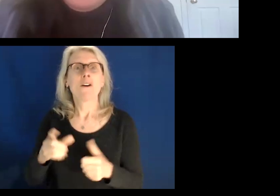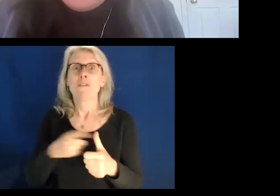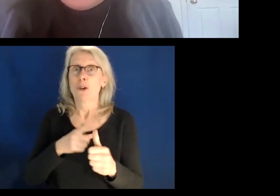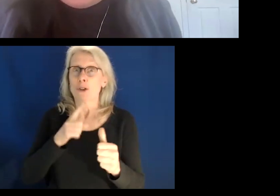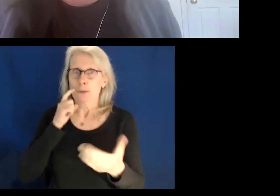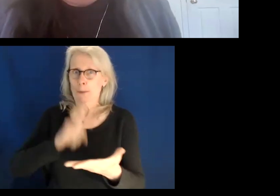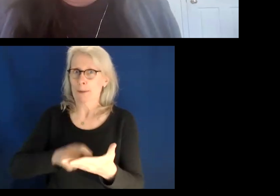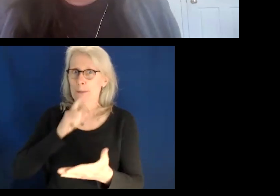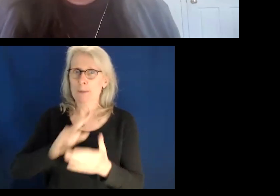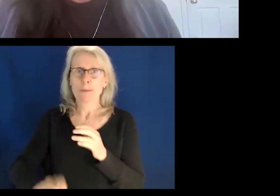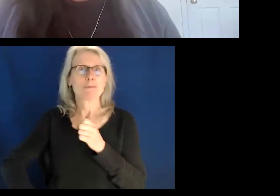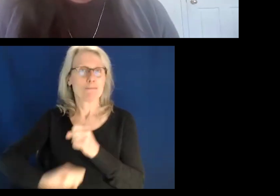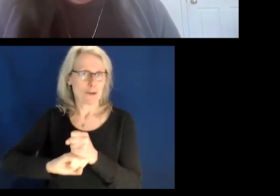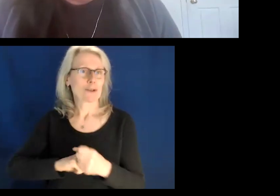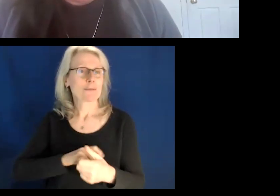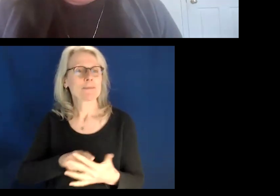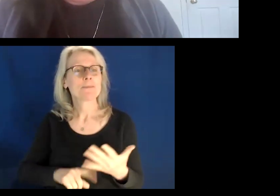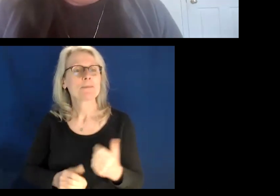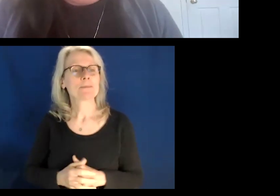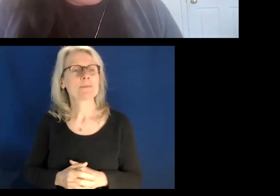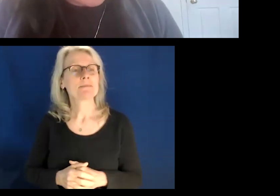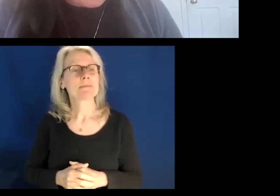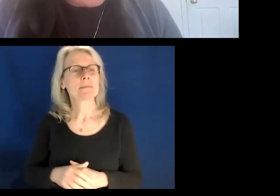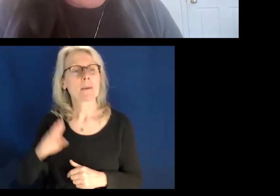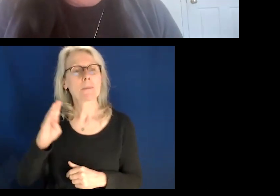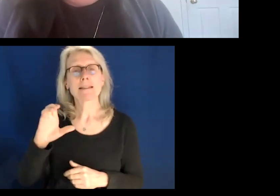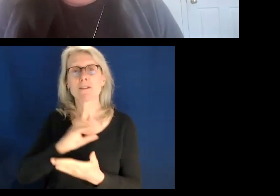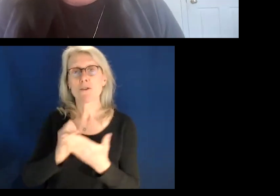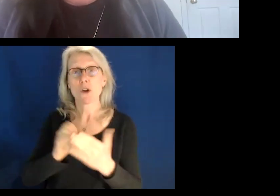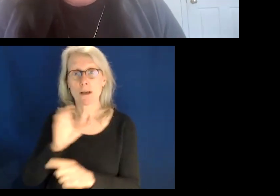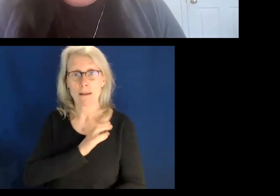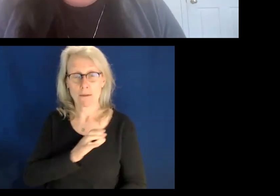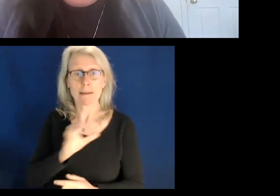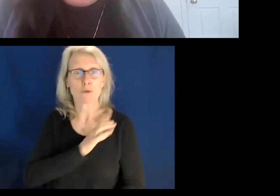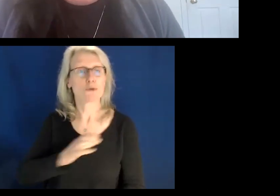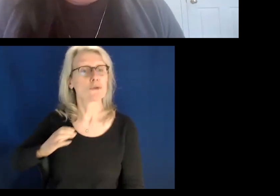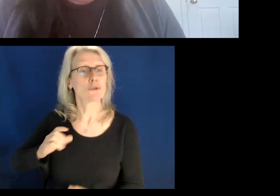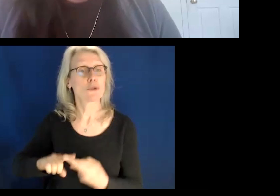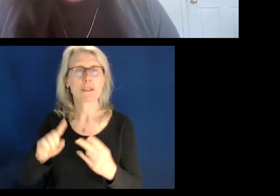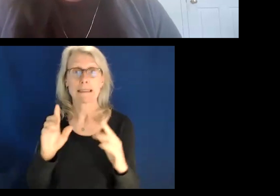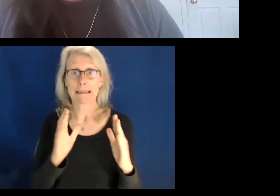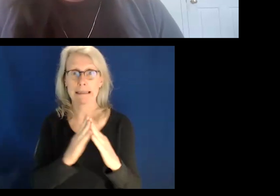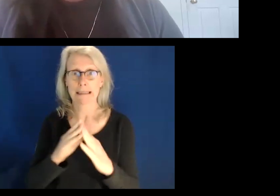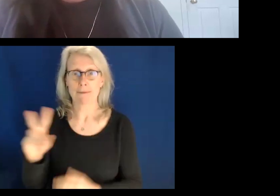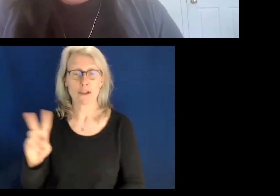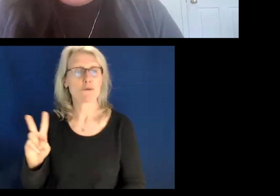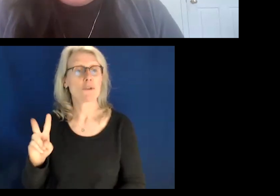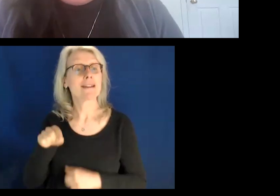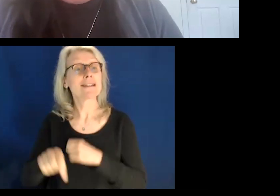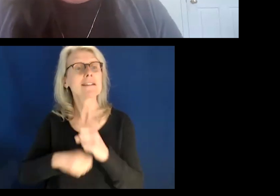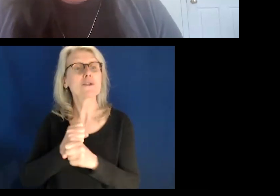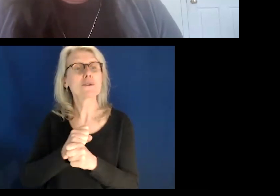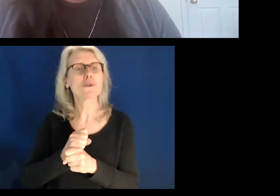important. Our funders are the BC Arts Council and the City of Vancouver. This year, our Making a